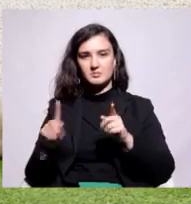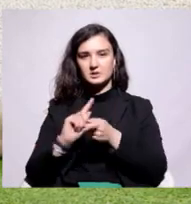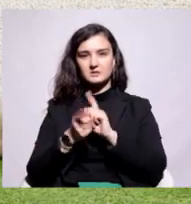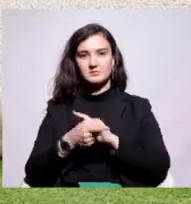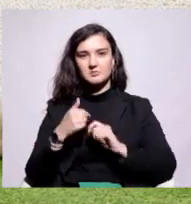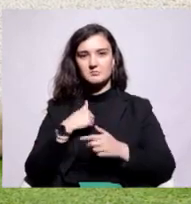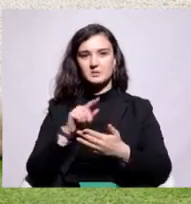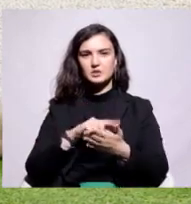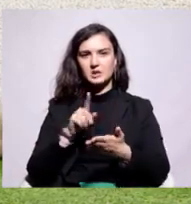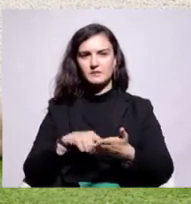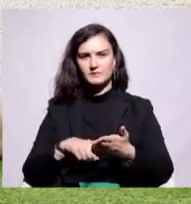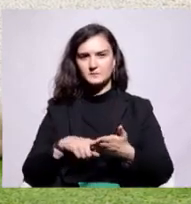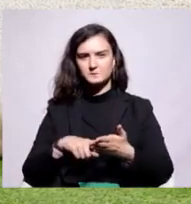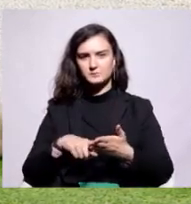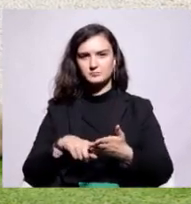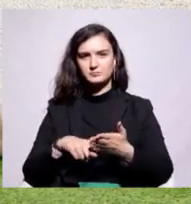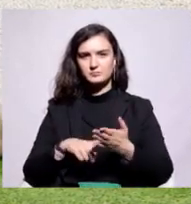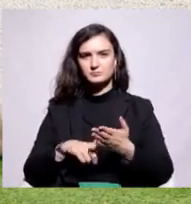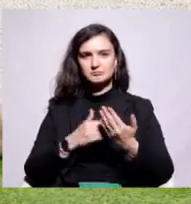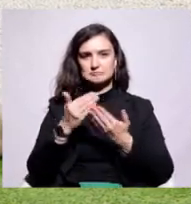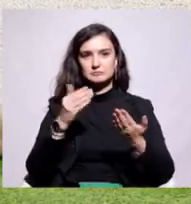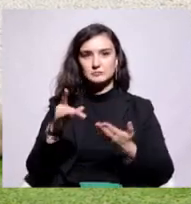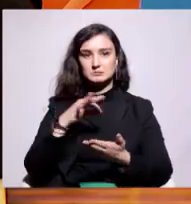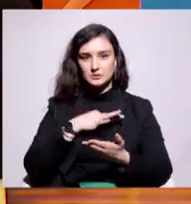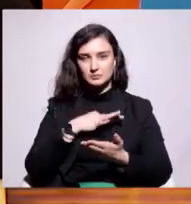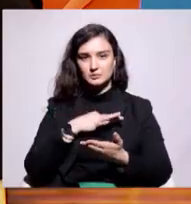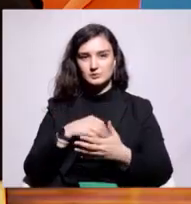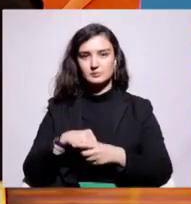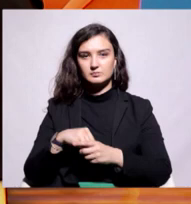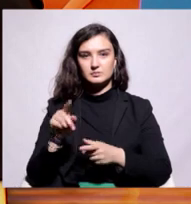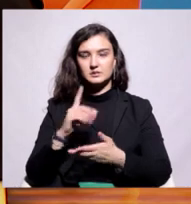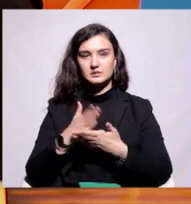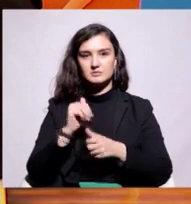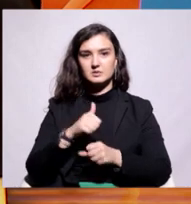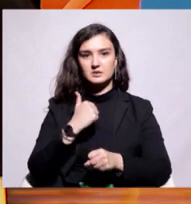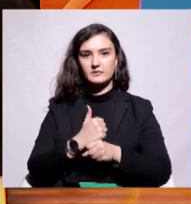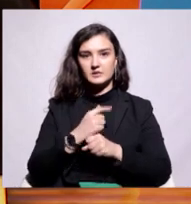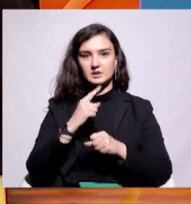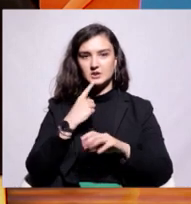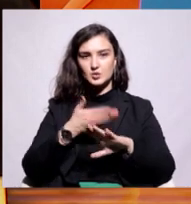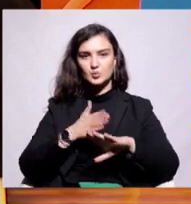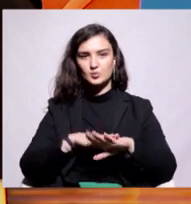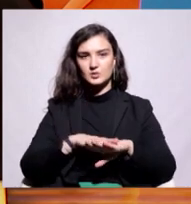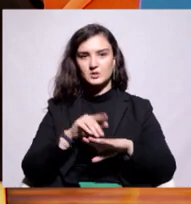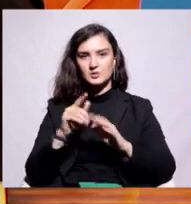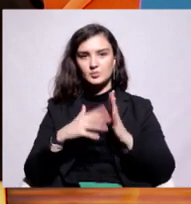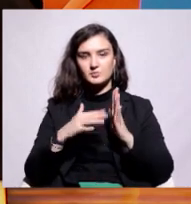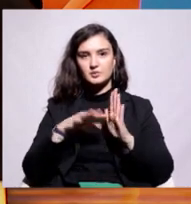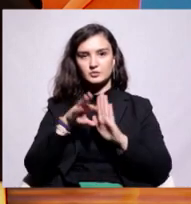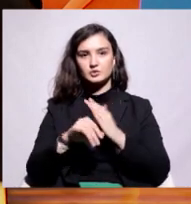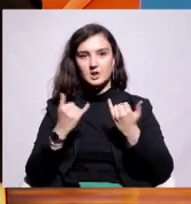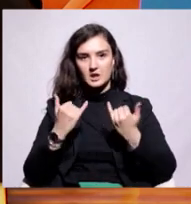another question for any of you to answer. What is the main difference in the village